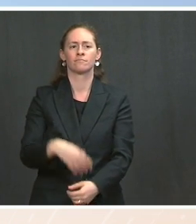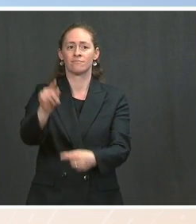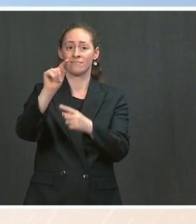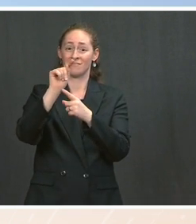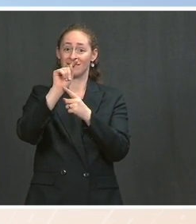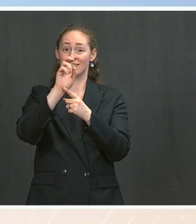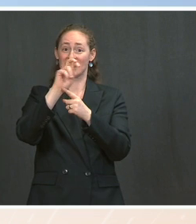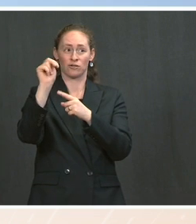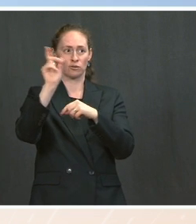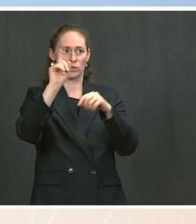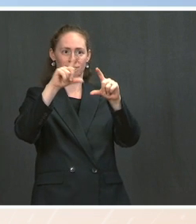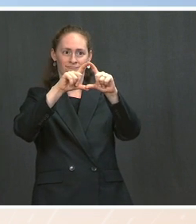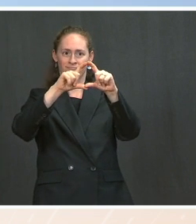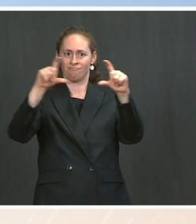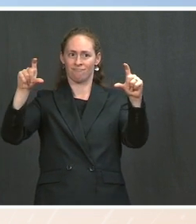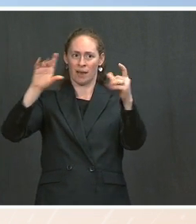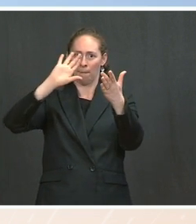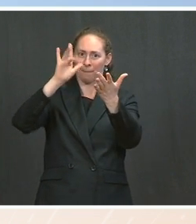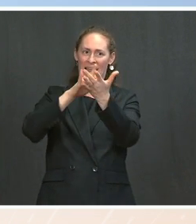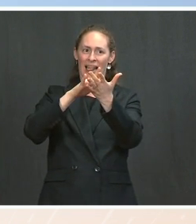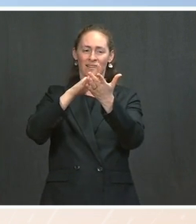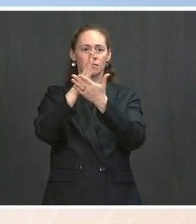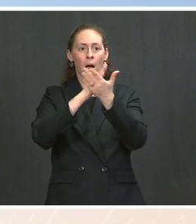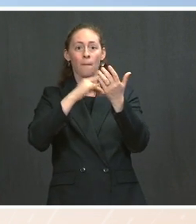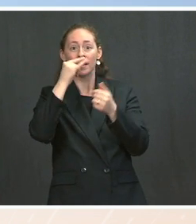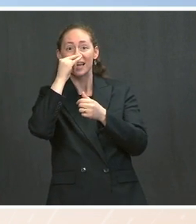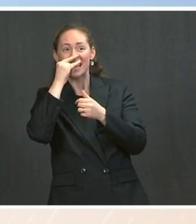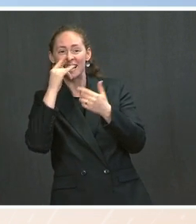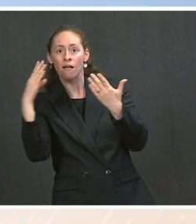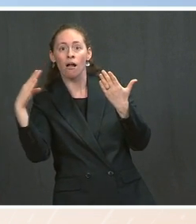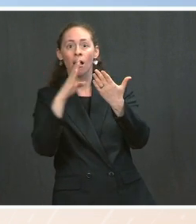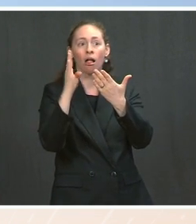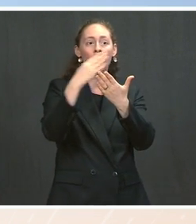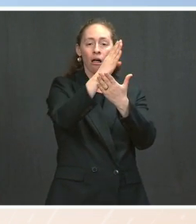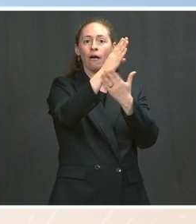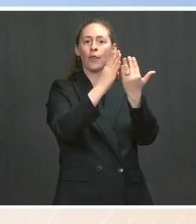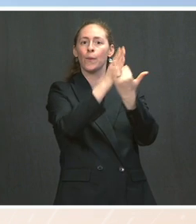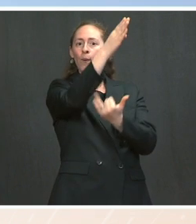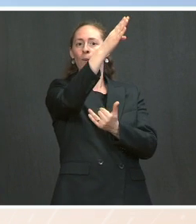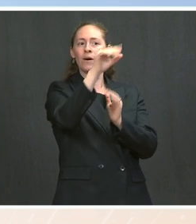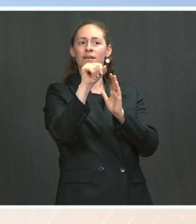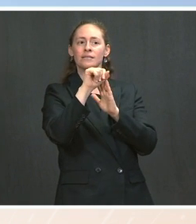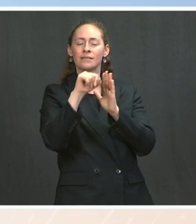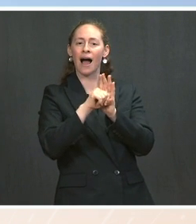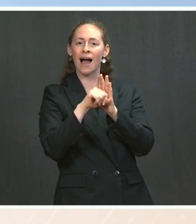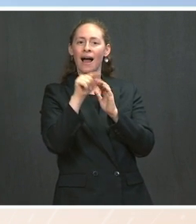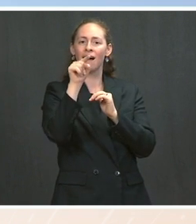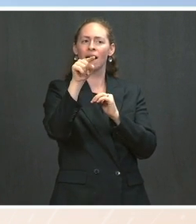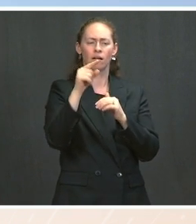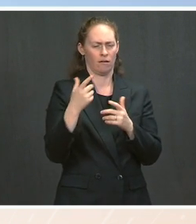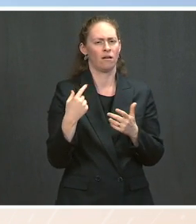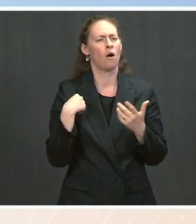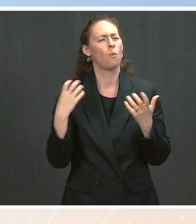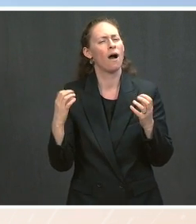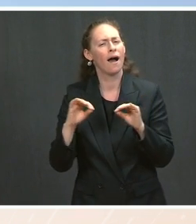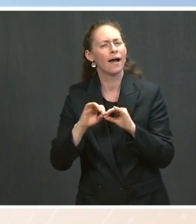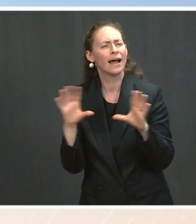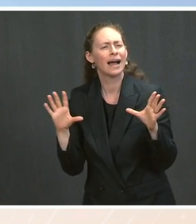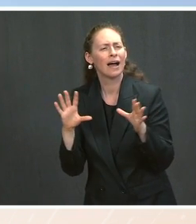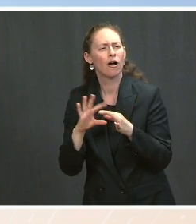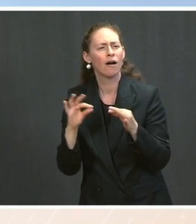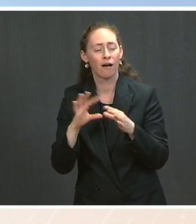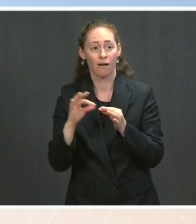kids have to travel through there to get through their destination. And we've been very clear that our objective is to treat these kids humanely, get them